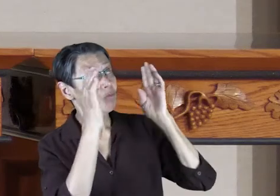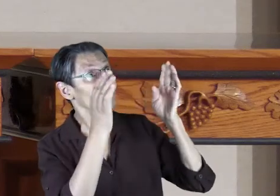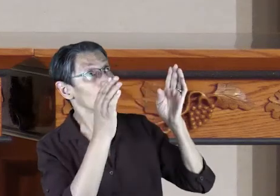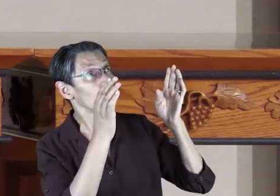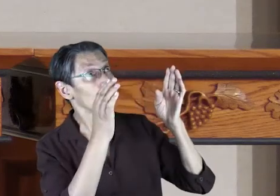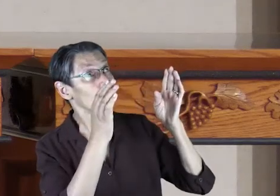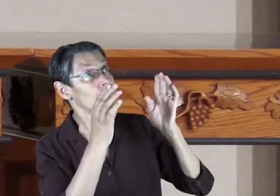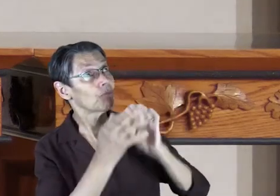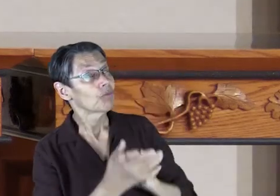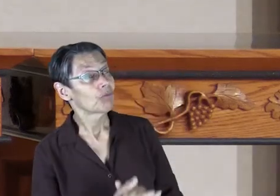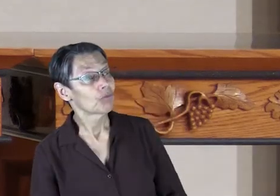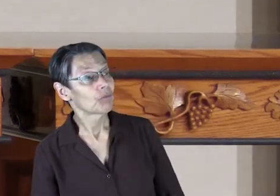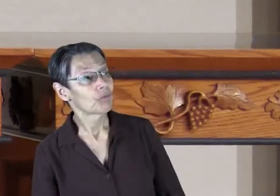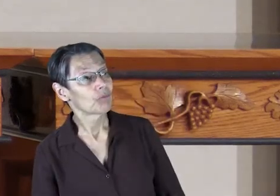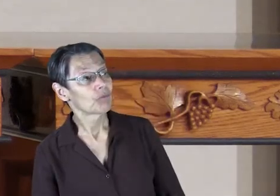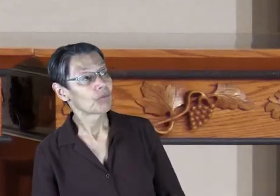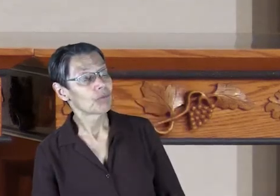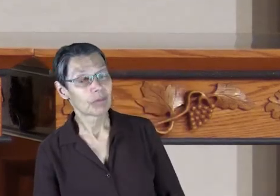So here's my challenge.